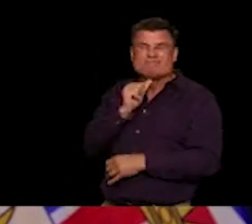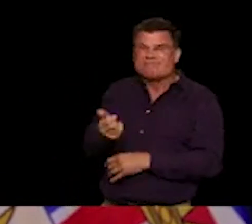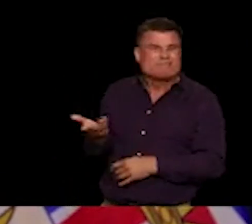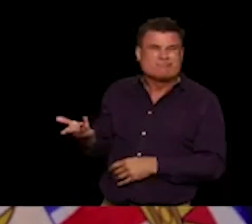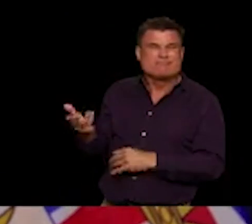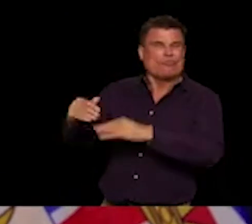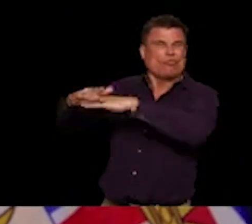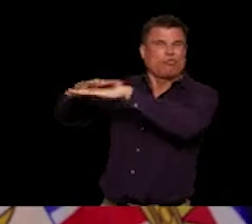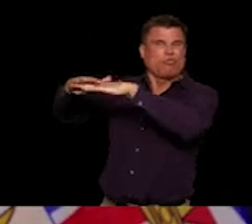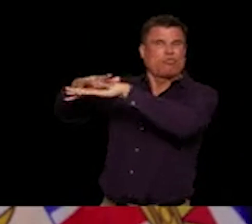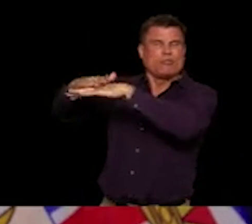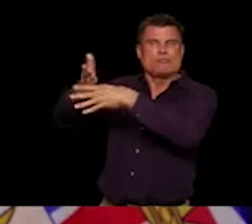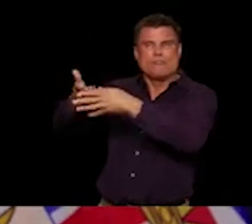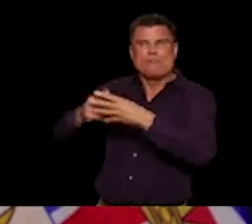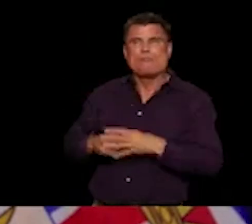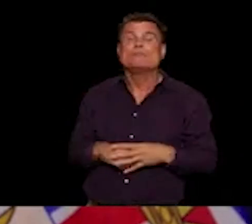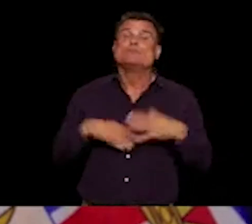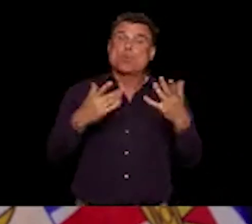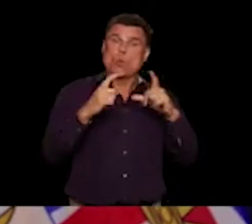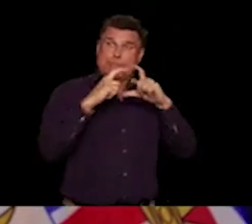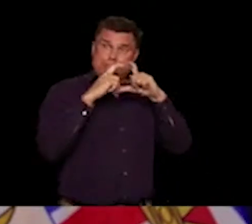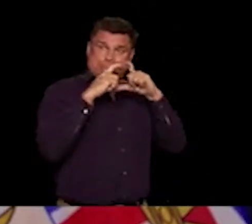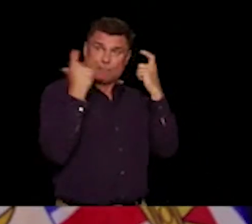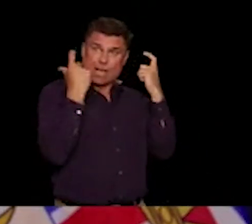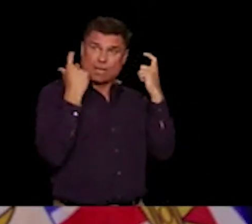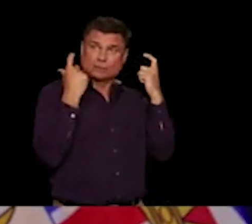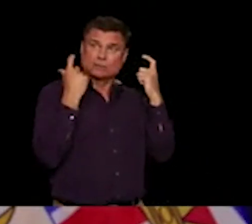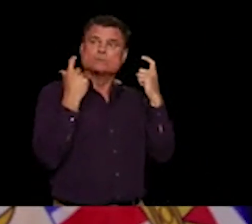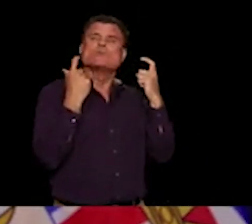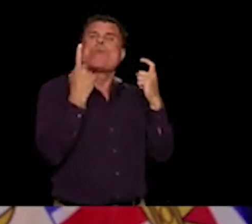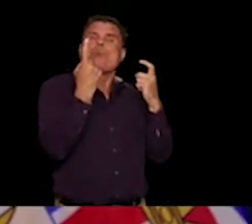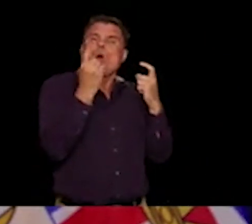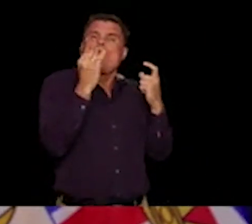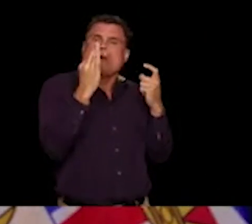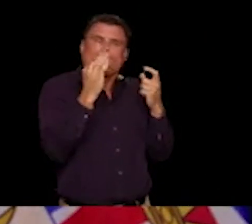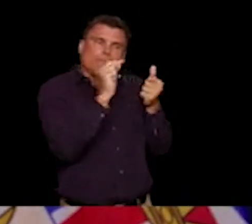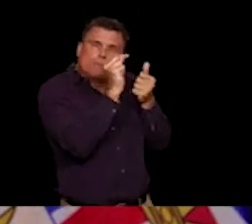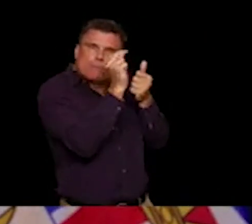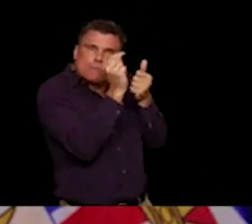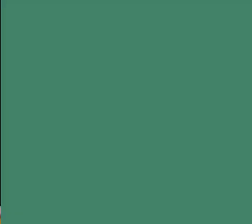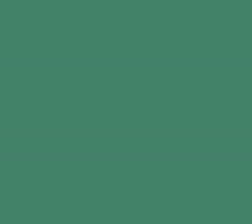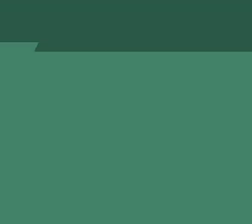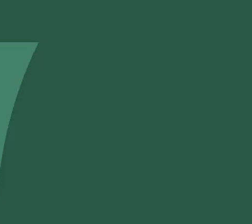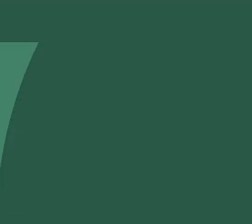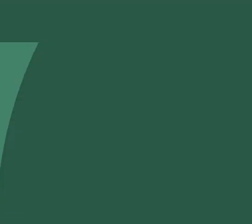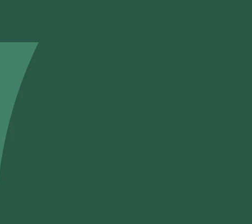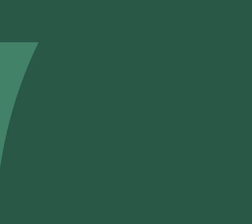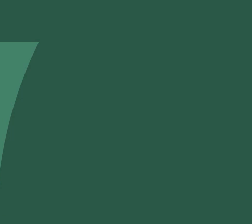all transmission from happening, but it certainly is one of those layers in some situations.